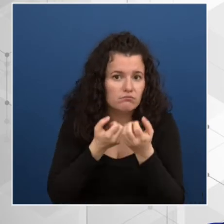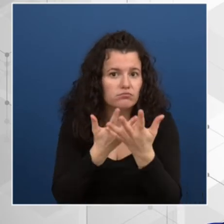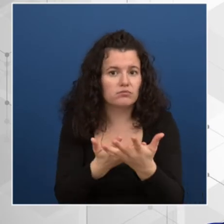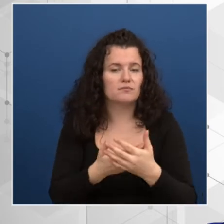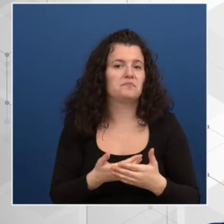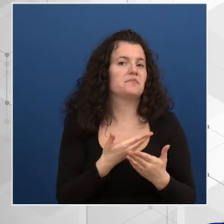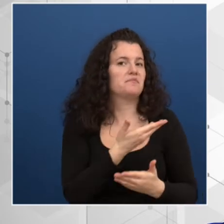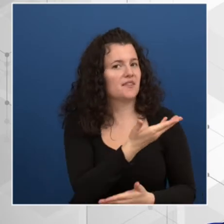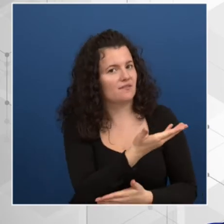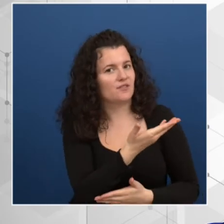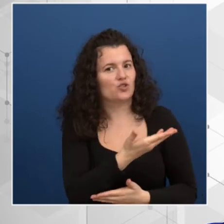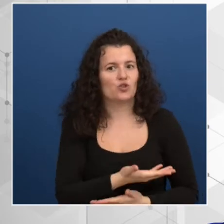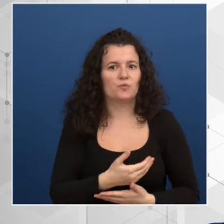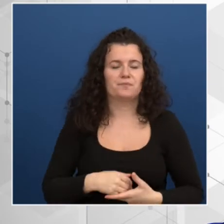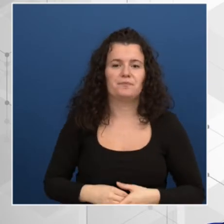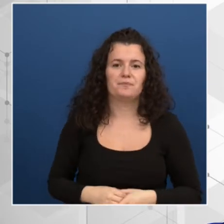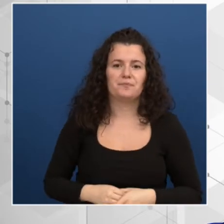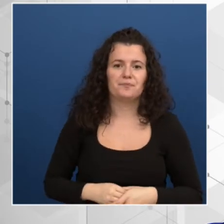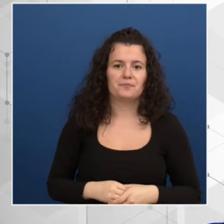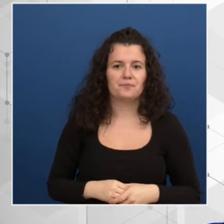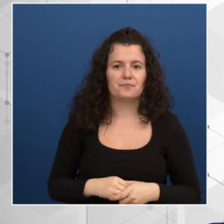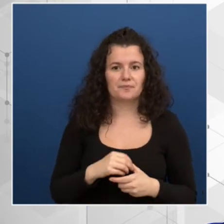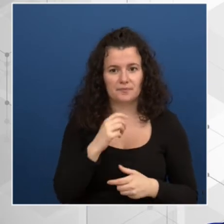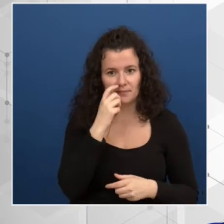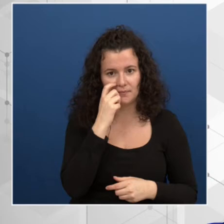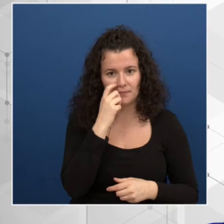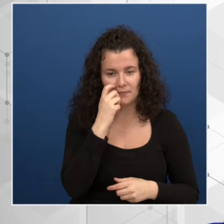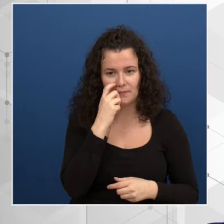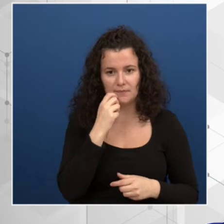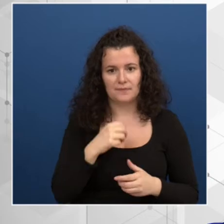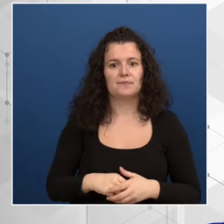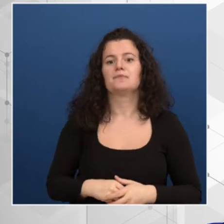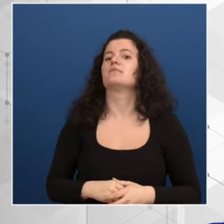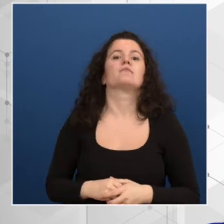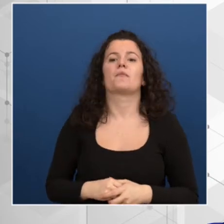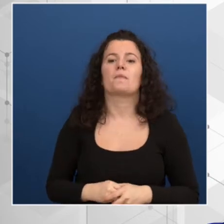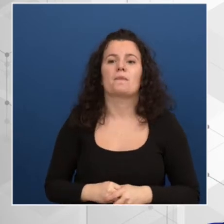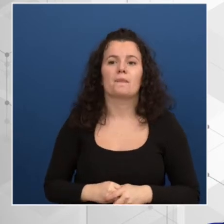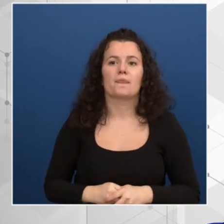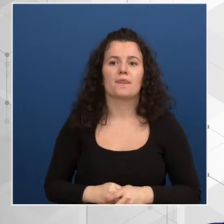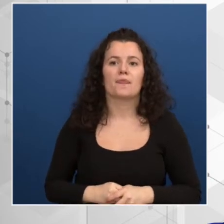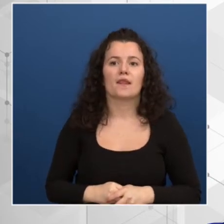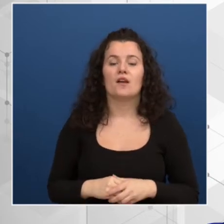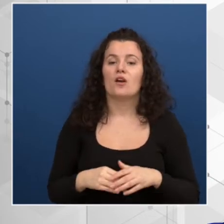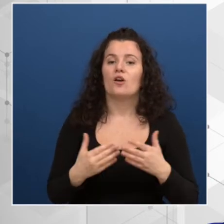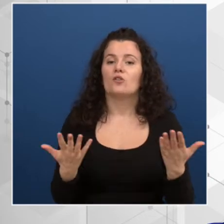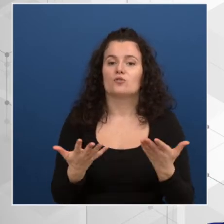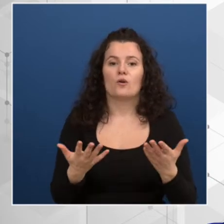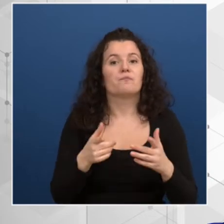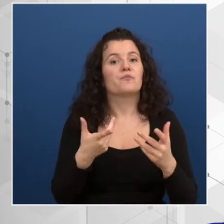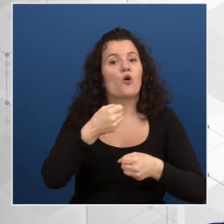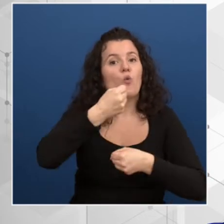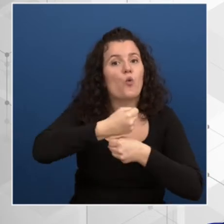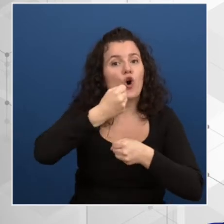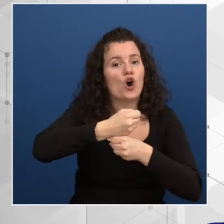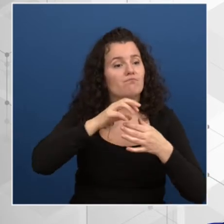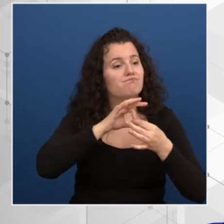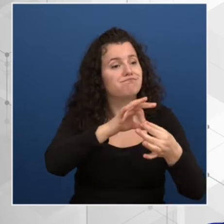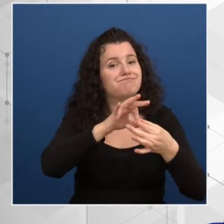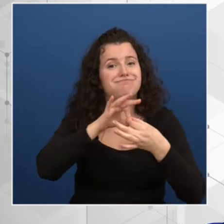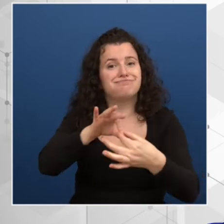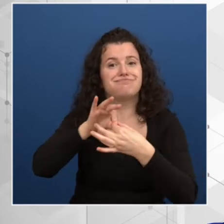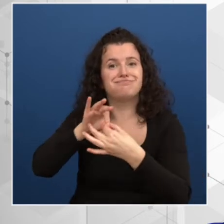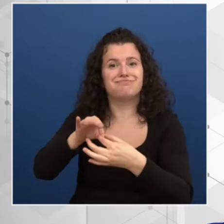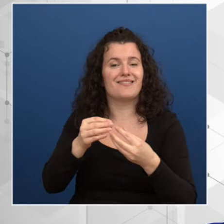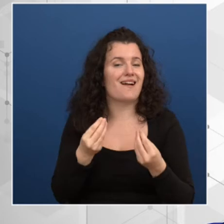Now, finally, the other key area I want to touch on, just quickly to give some quick things you can do, is the way you work together. There are so many things you can